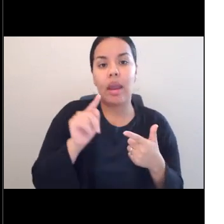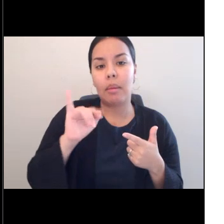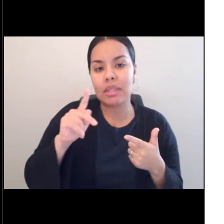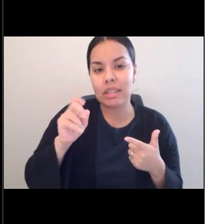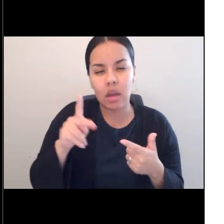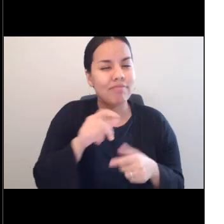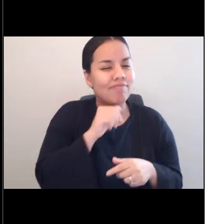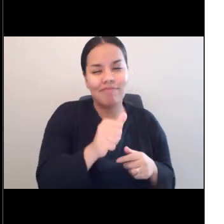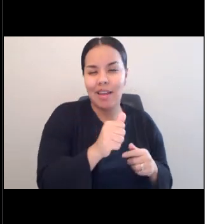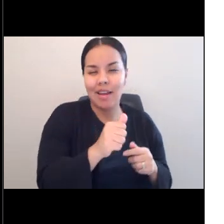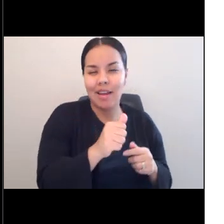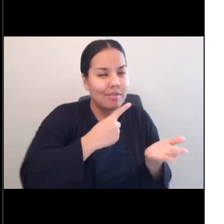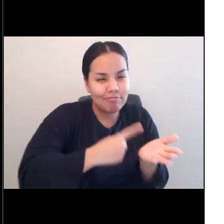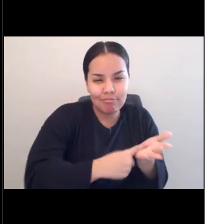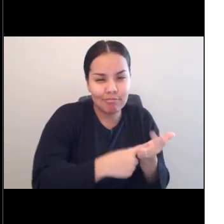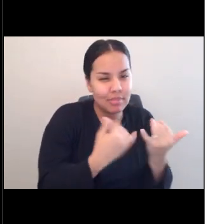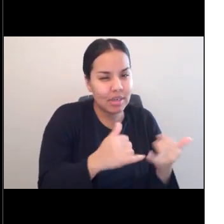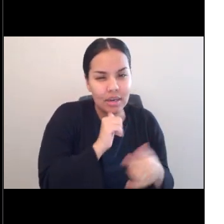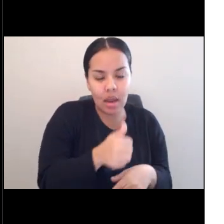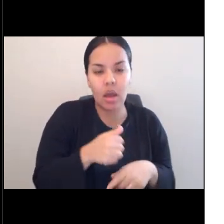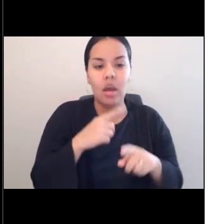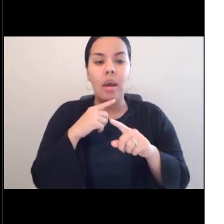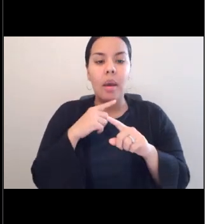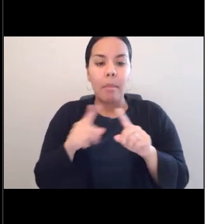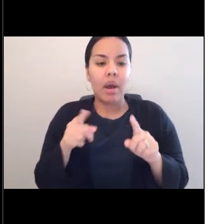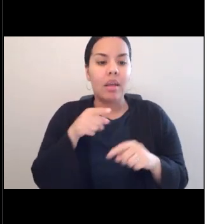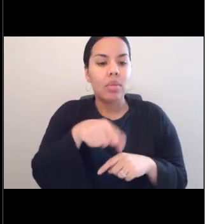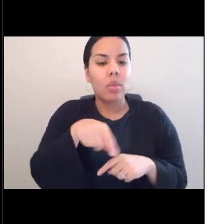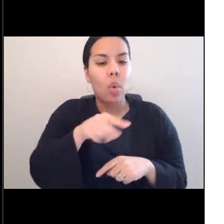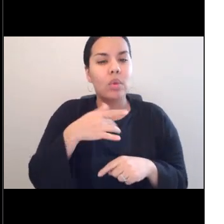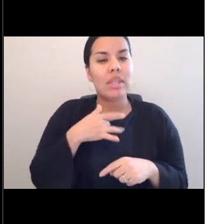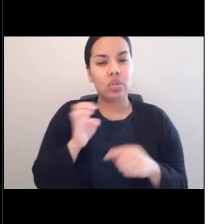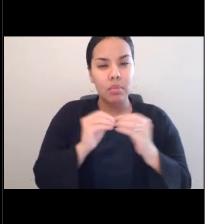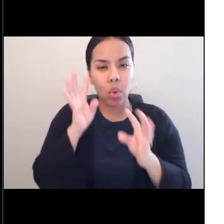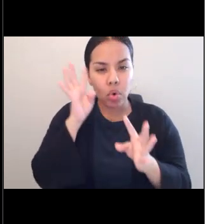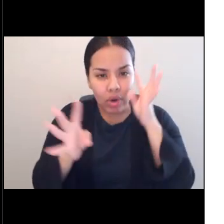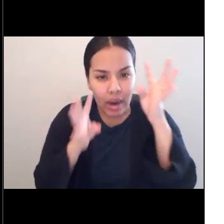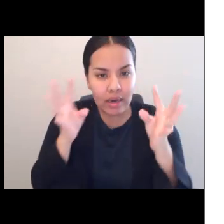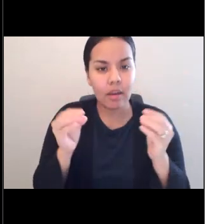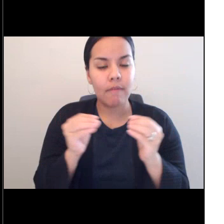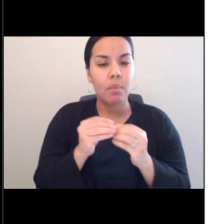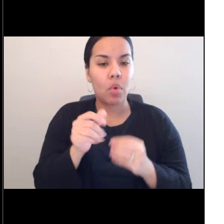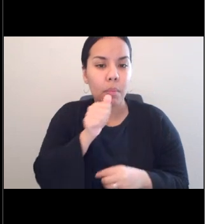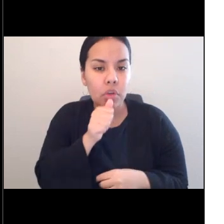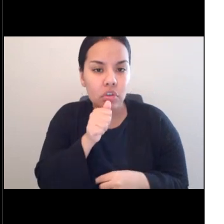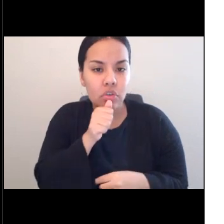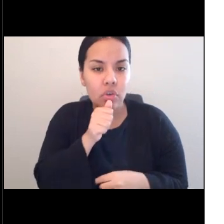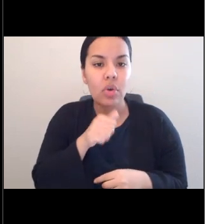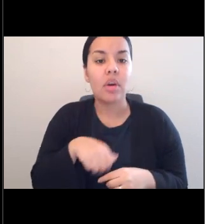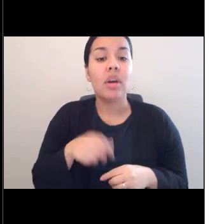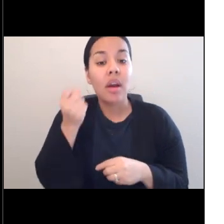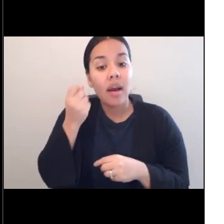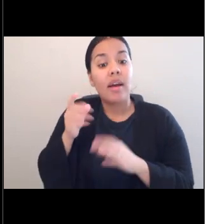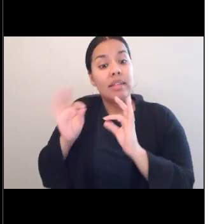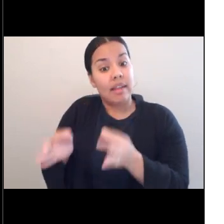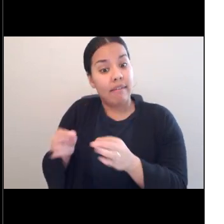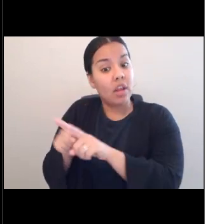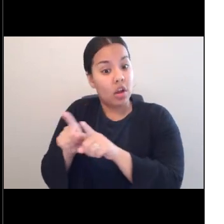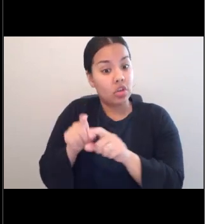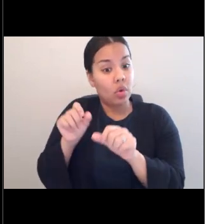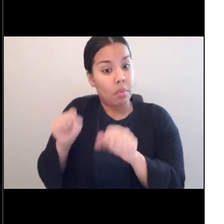get into today, but these are venues that tend to be a little bit more creative or personal, although definitely also possible to use